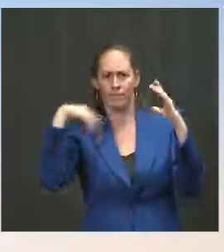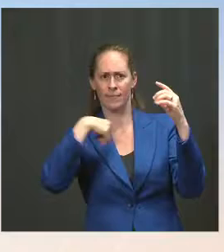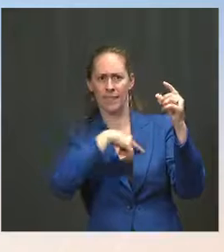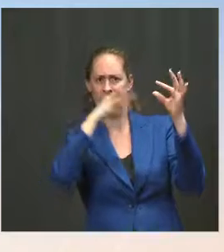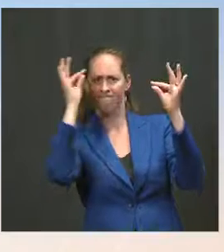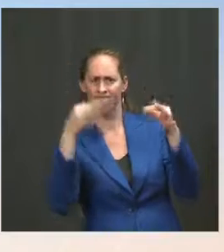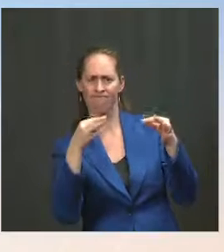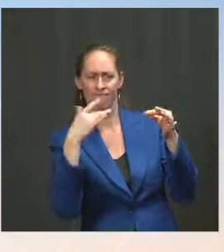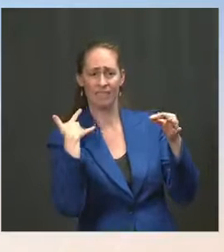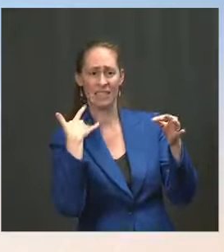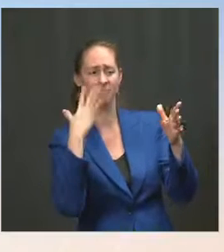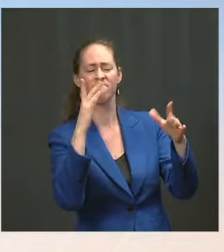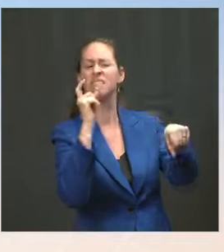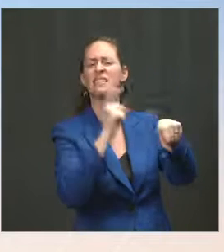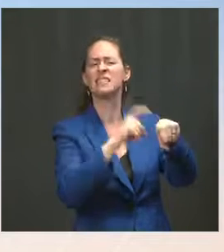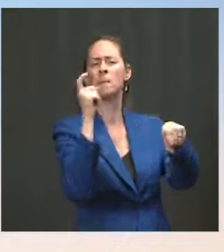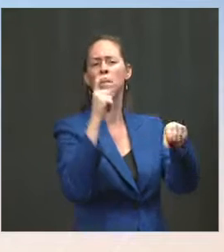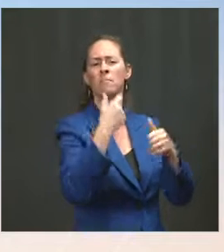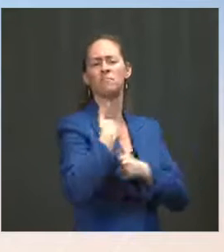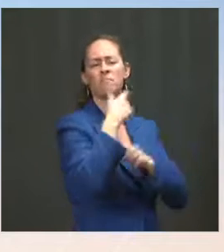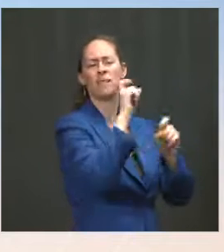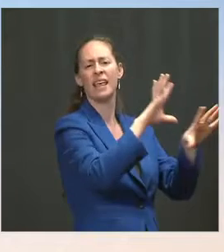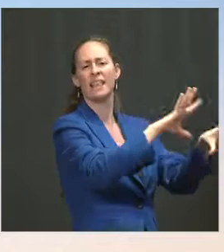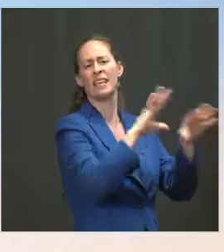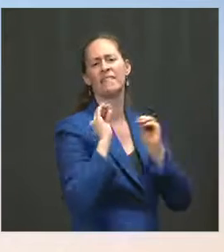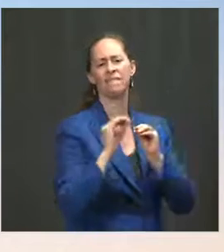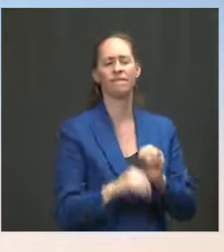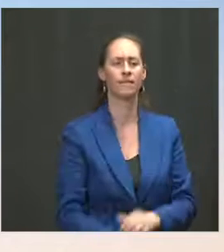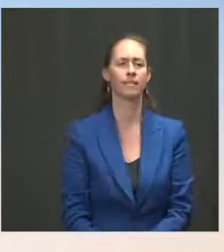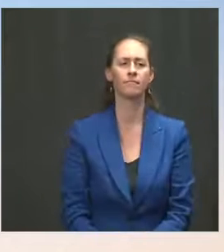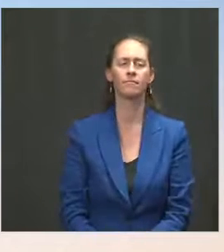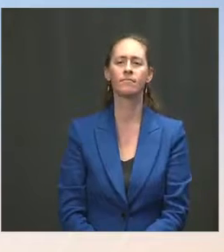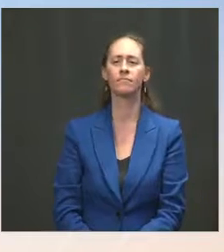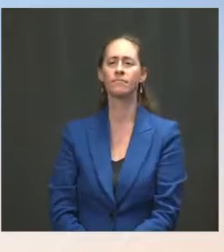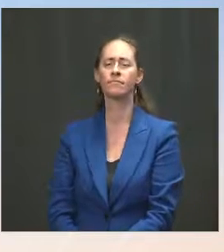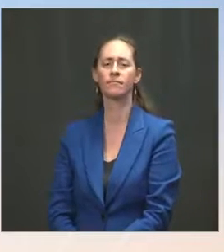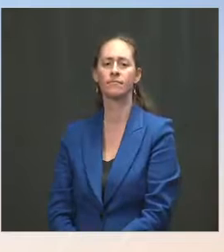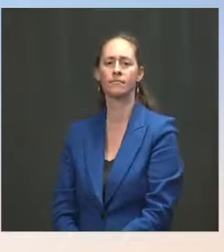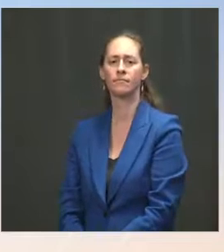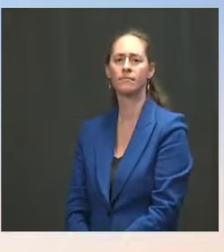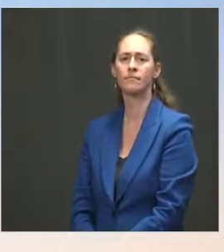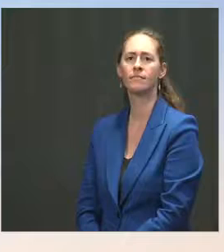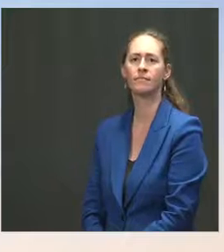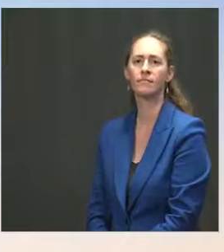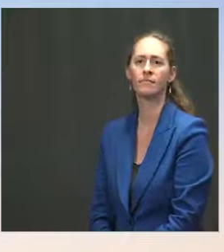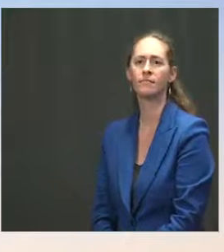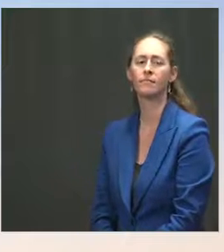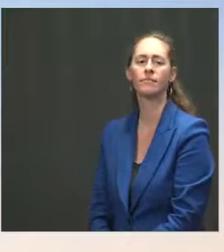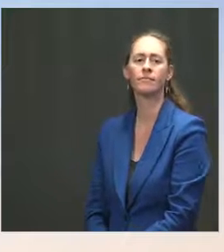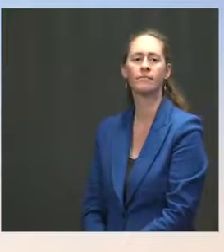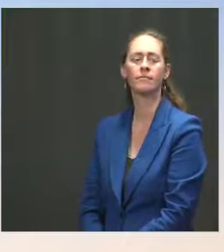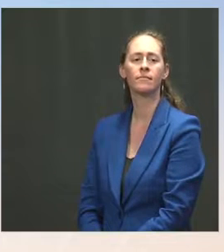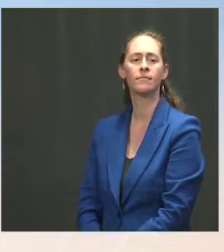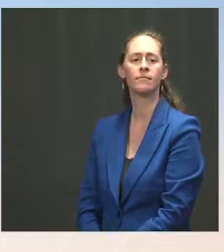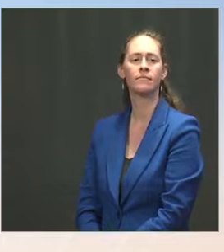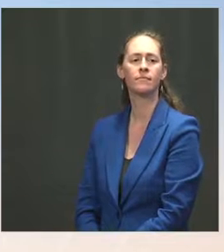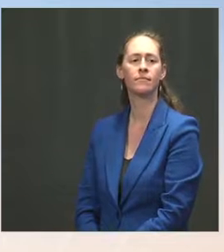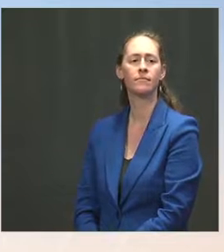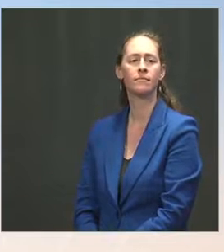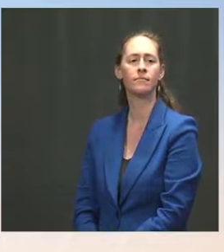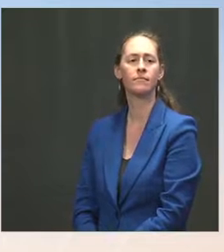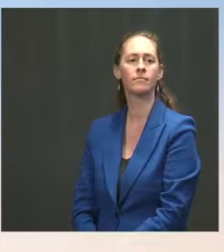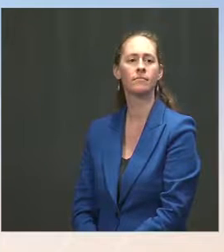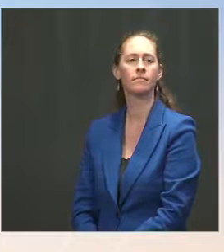headline from the New York Post from, I believe, 2 days ago. Team Biden's war on DeSantis is all about kneecapping